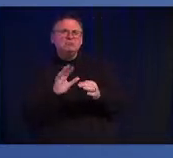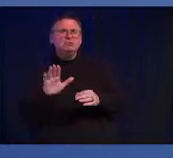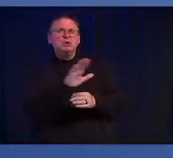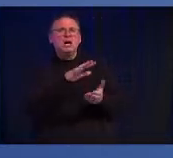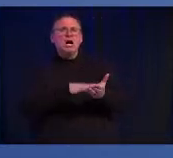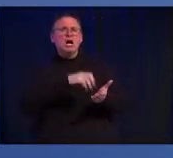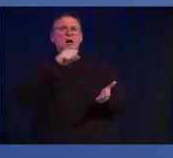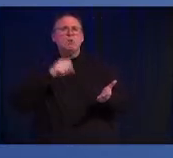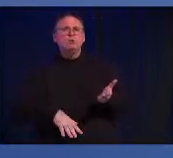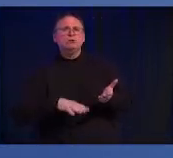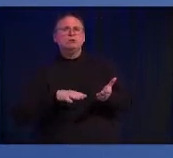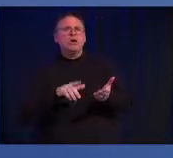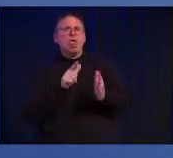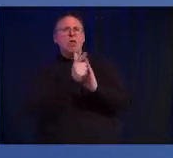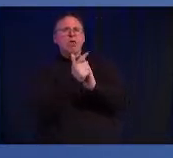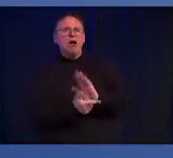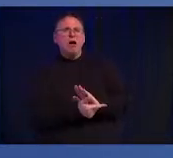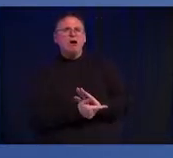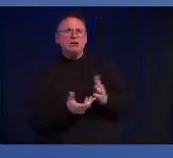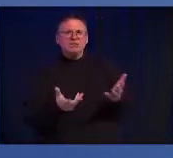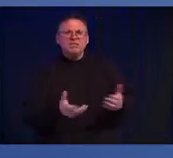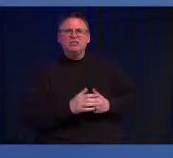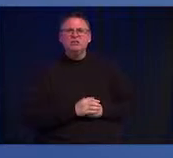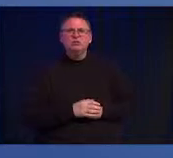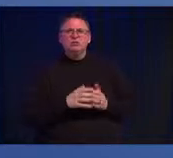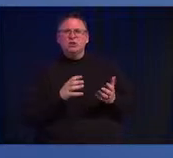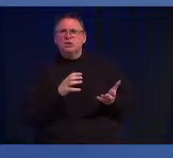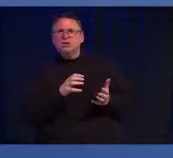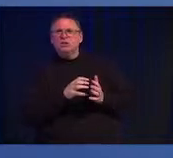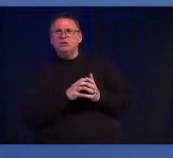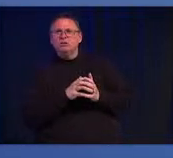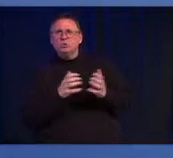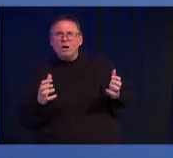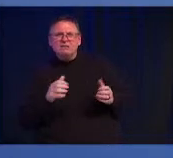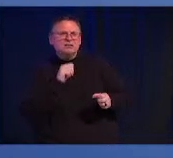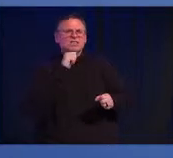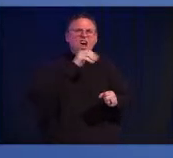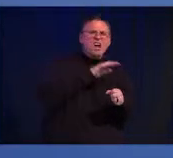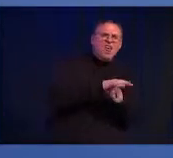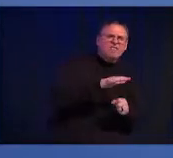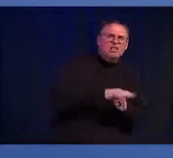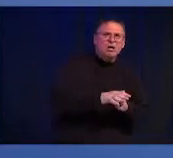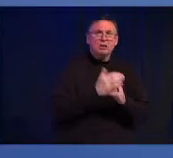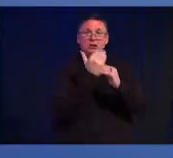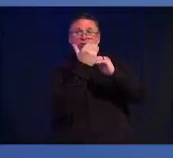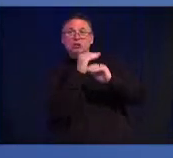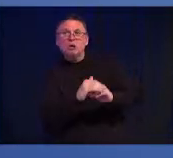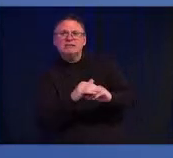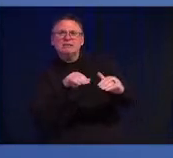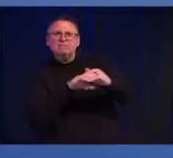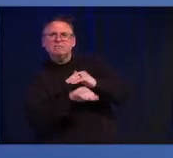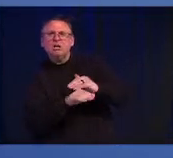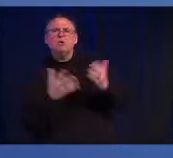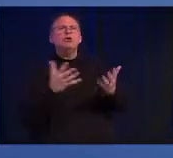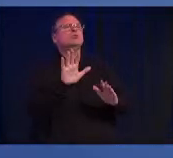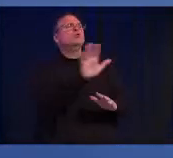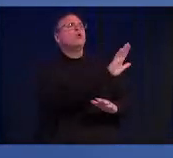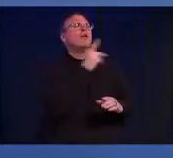Does it go too far, not far enough, or just far enough in restricting access to abortion? Mr.